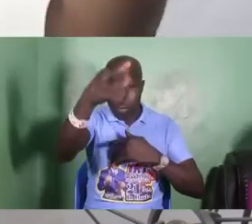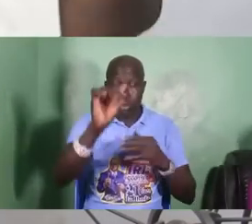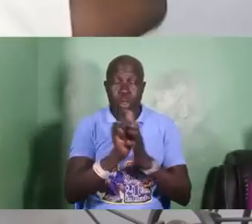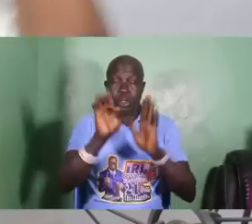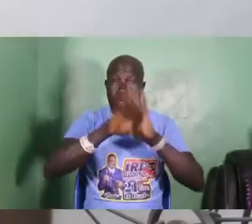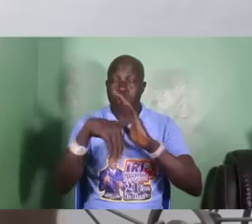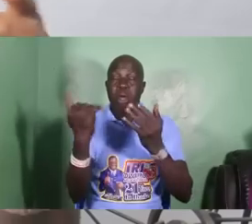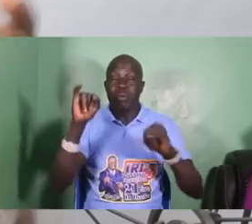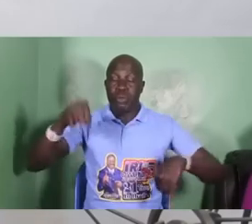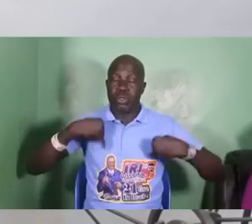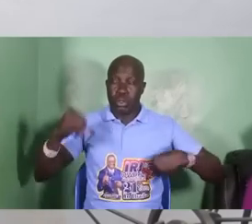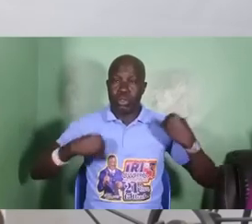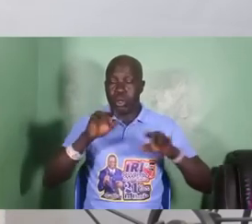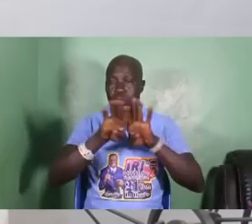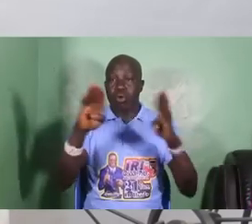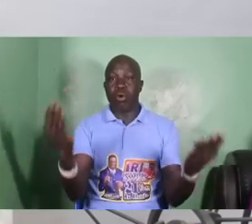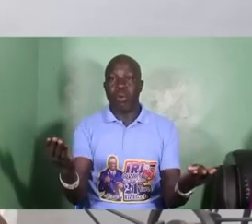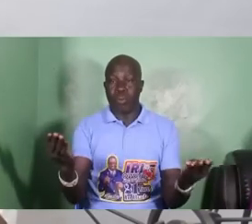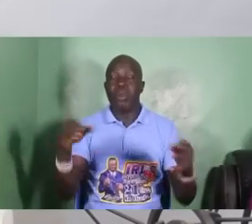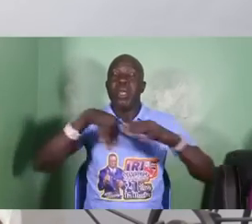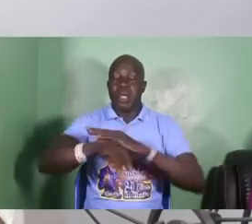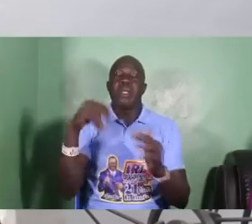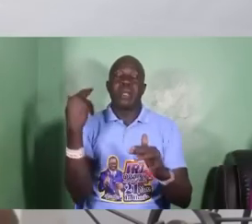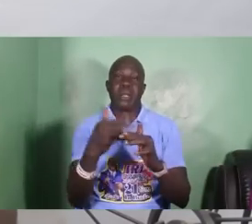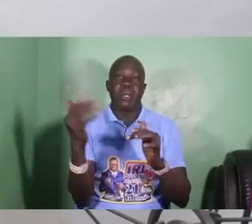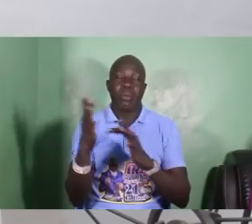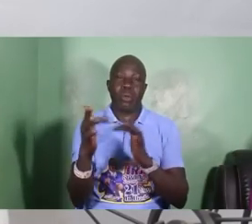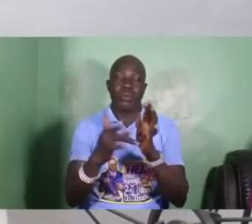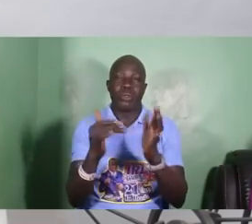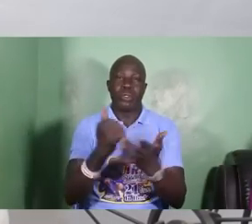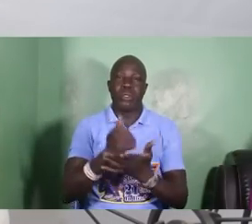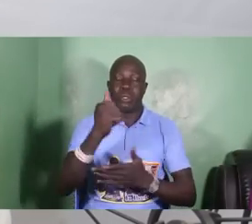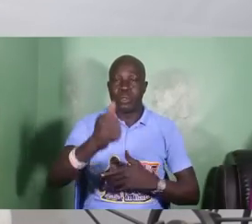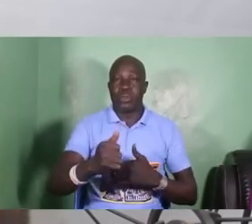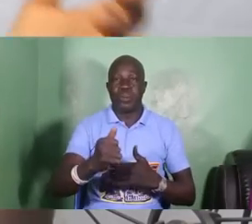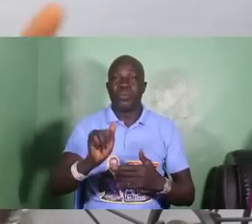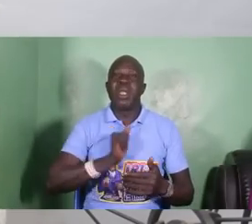you. Your God of joy is open.